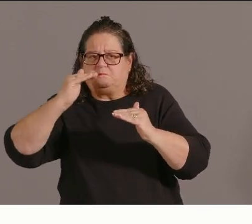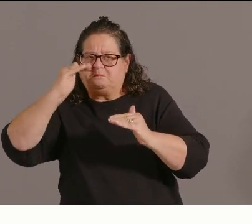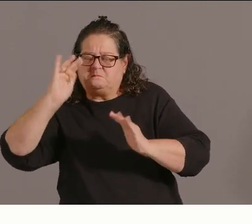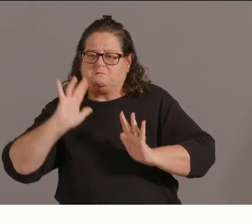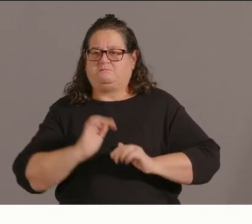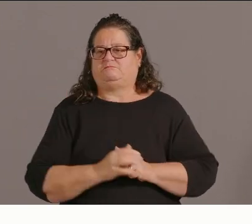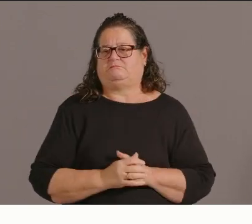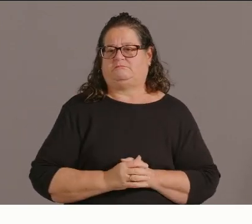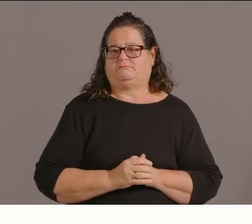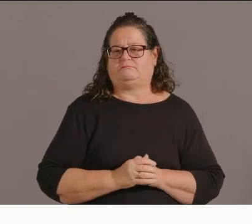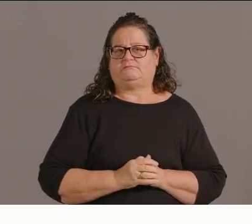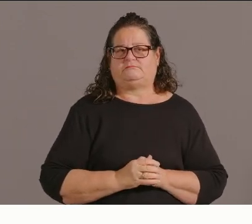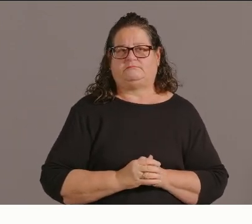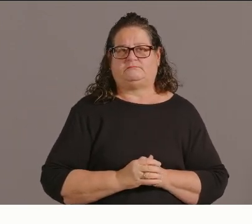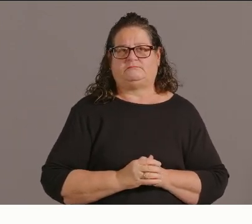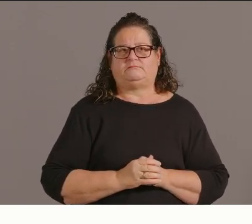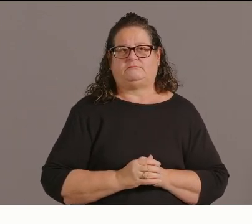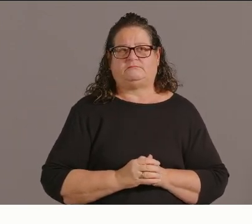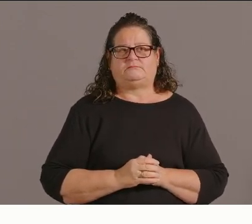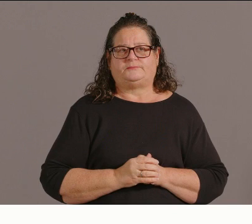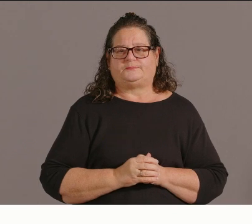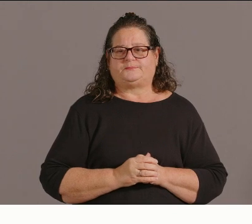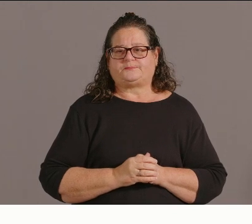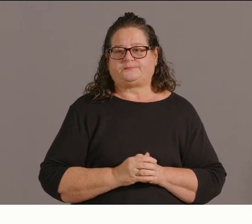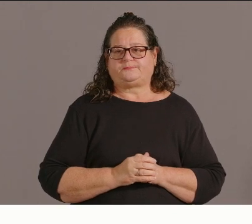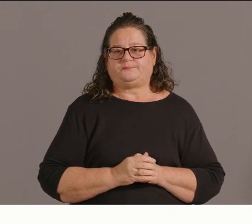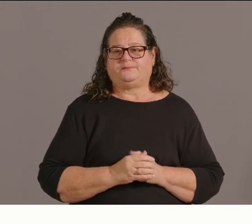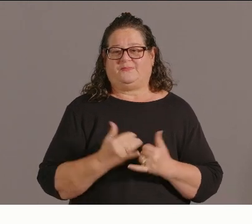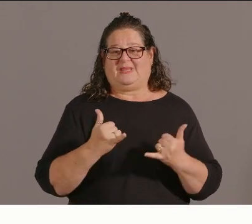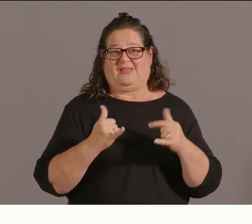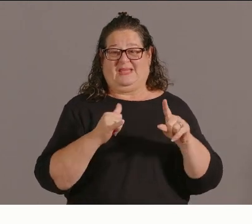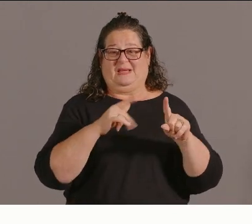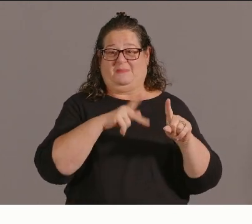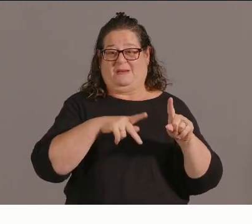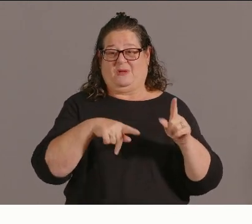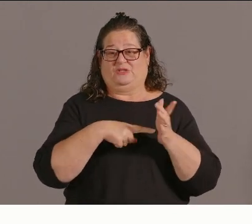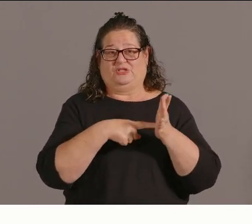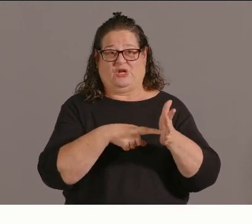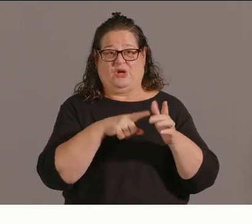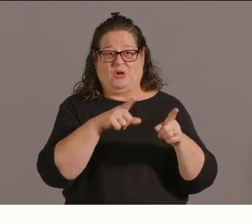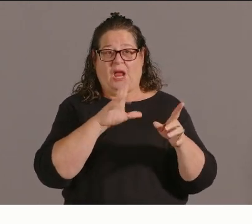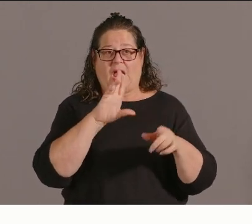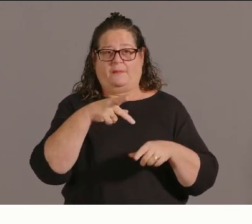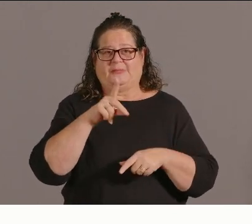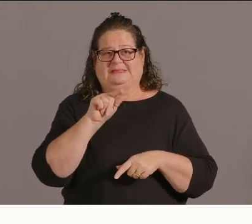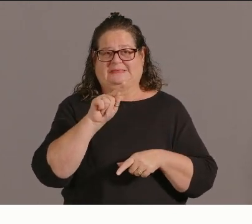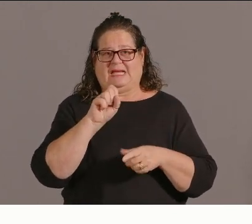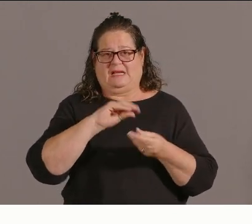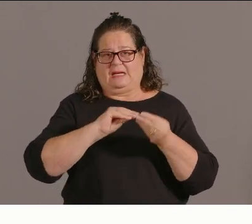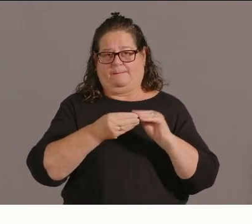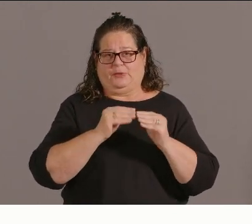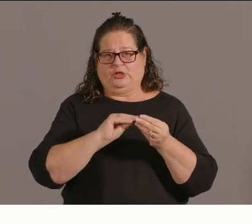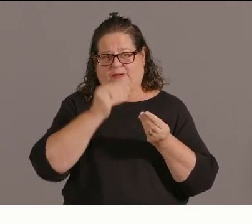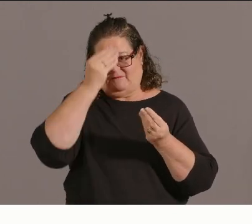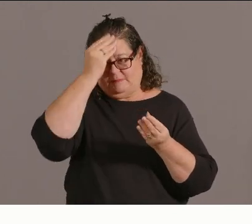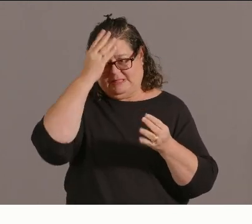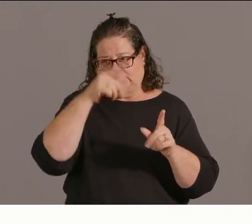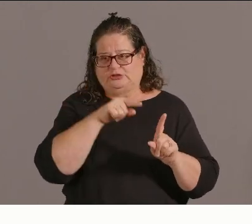This is updated with data from this week. So our Phase 1A and our prioritized Phase 1B